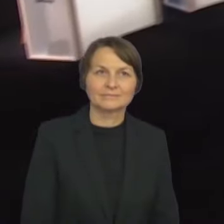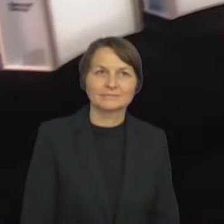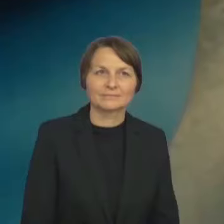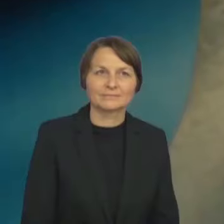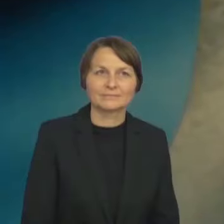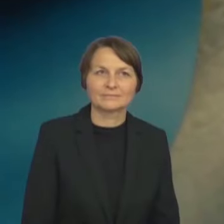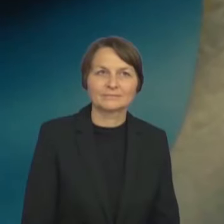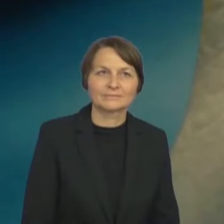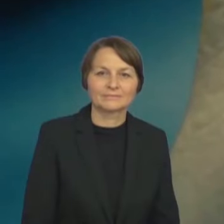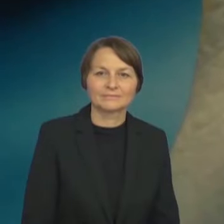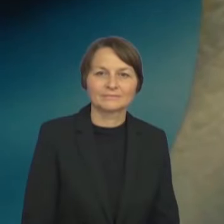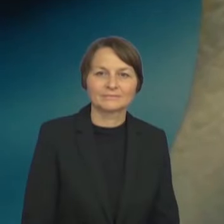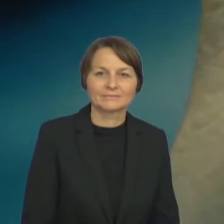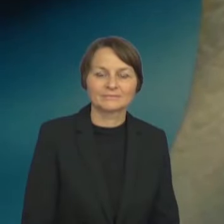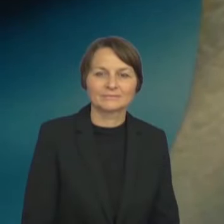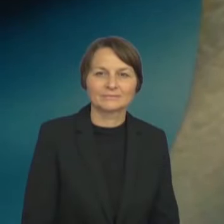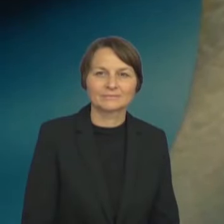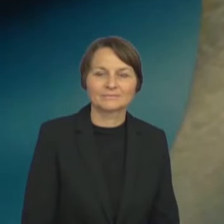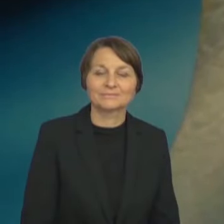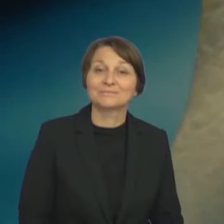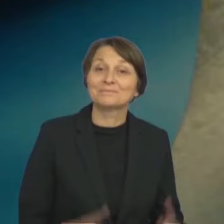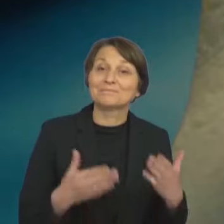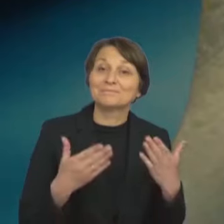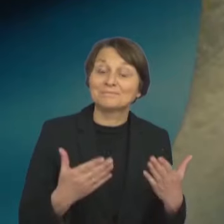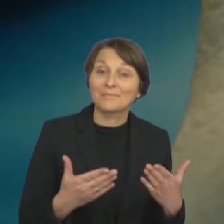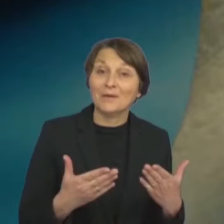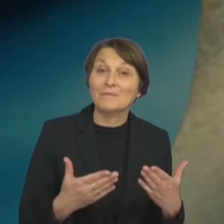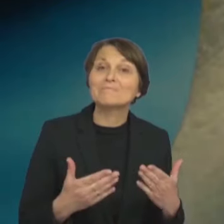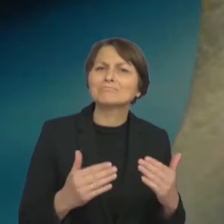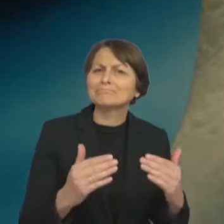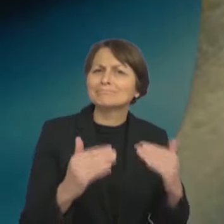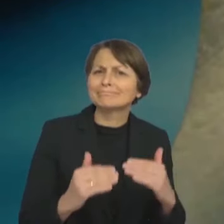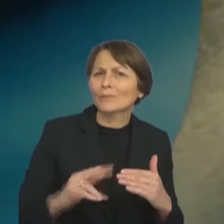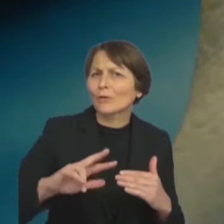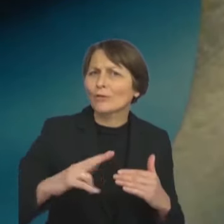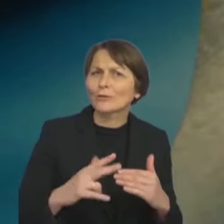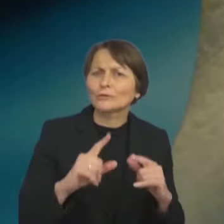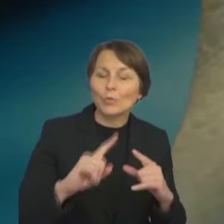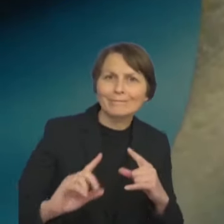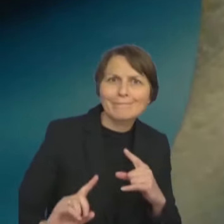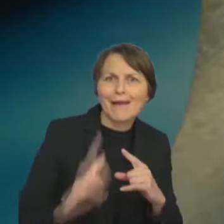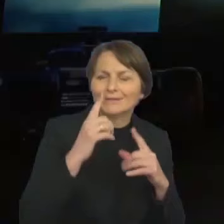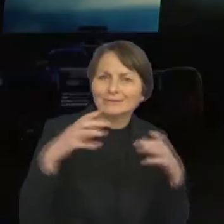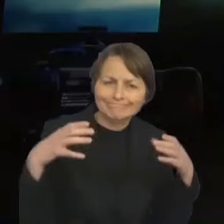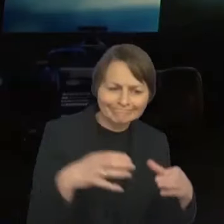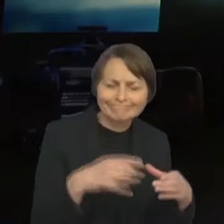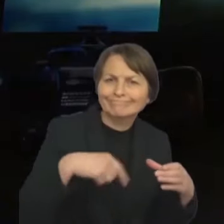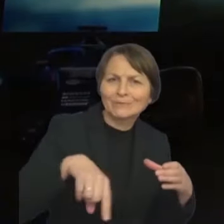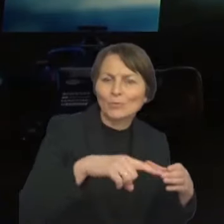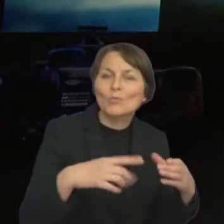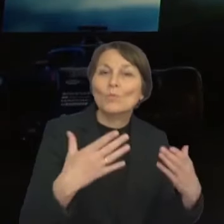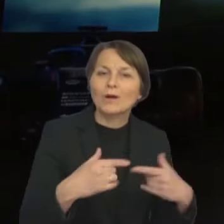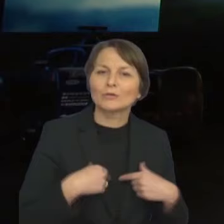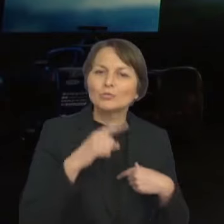Troisième pôle d'excellence. Now, our third pole of excellence or hub or cluster of excellence is the refactory in